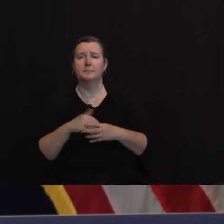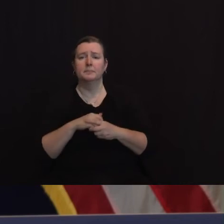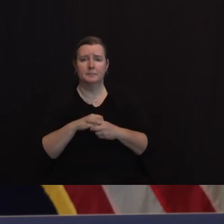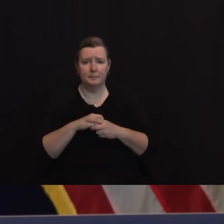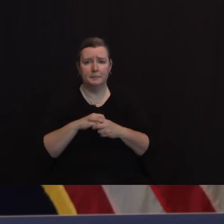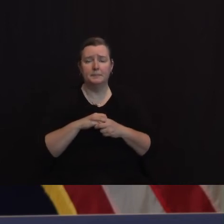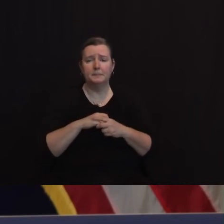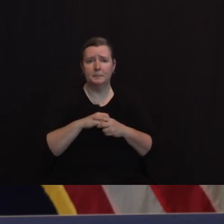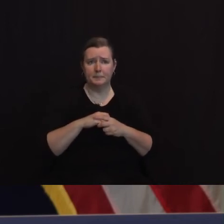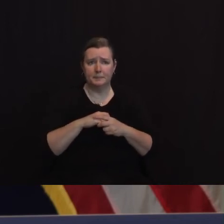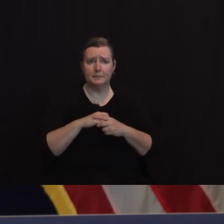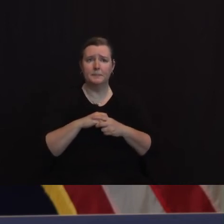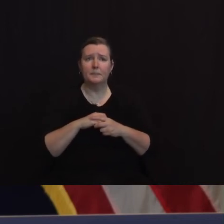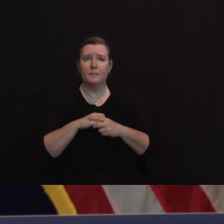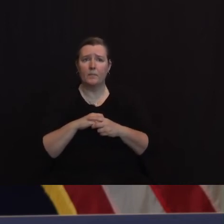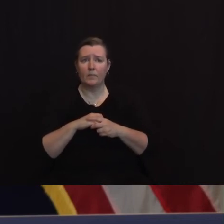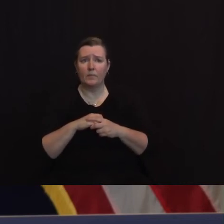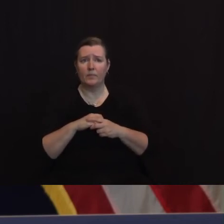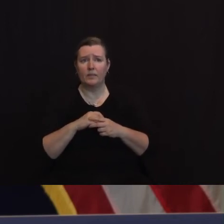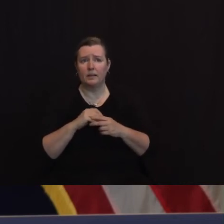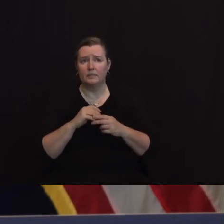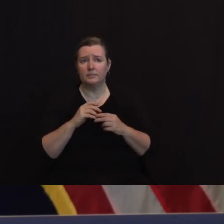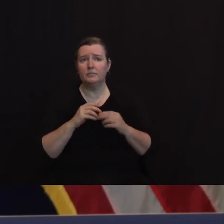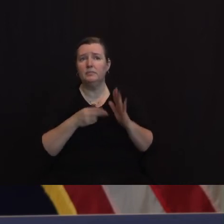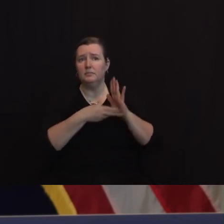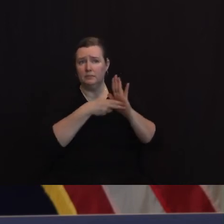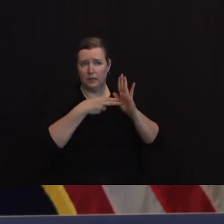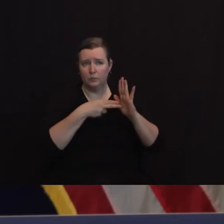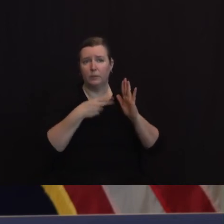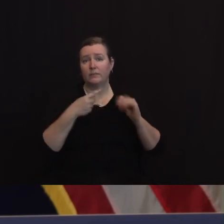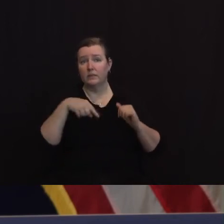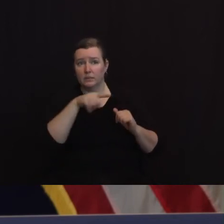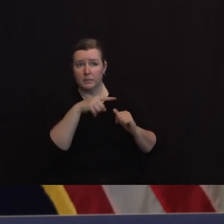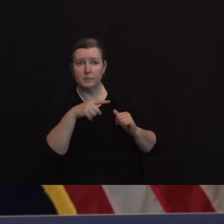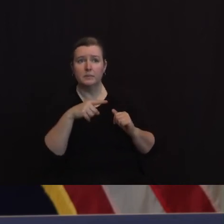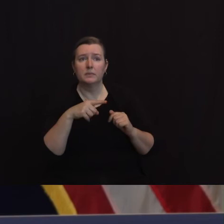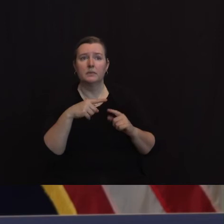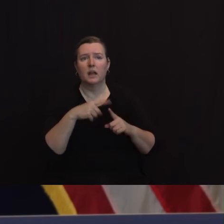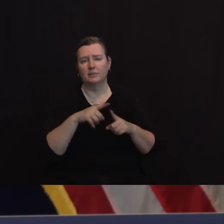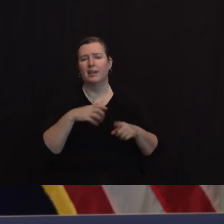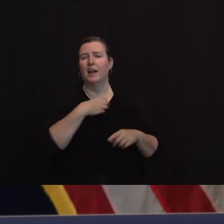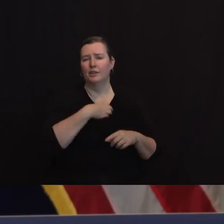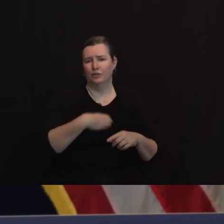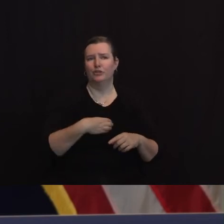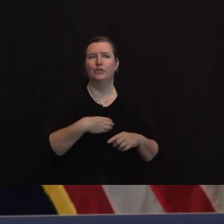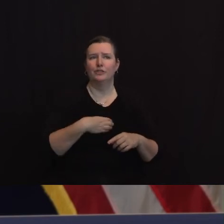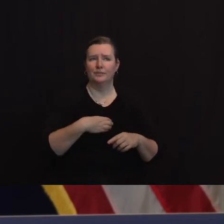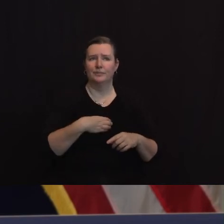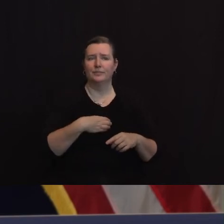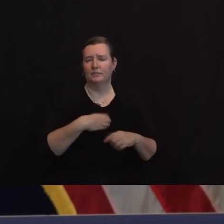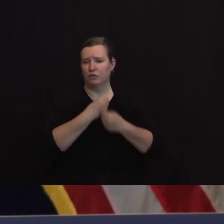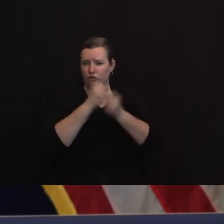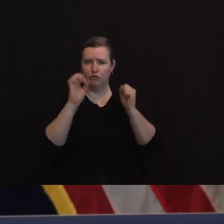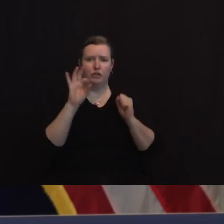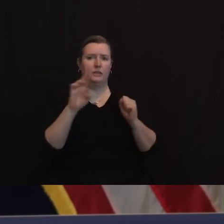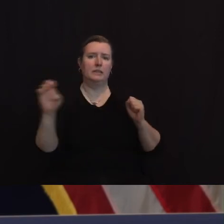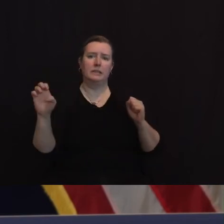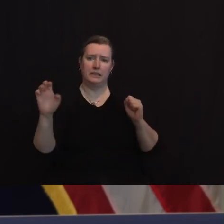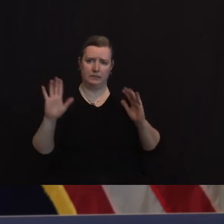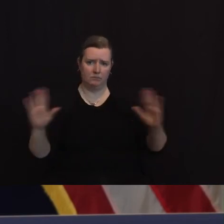the Hunger-Free Campus designation. Eligible institutions can use the funding to advance the work they are already doing in this